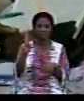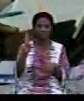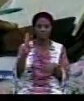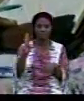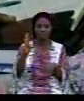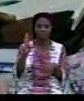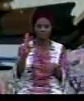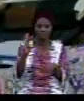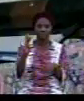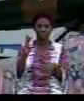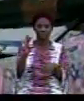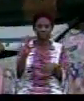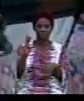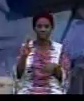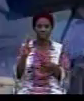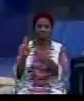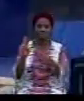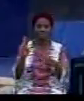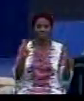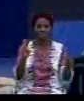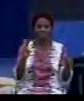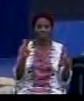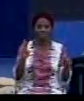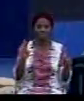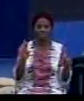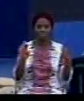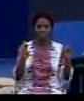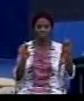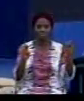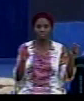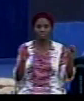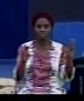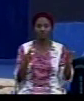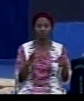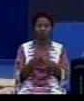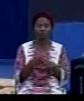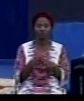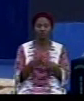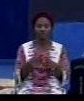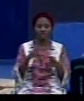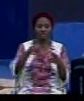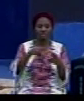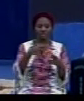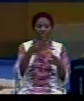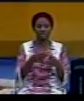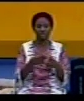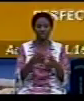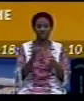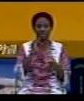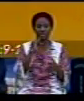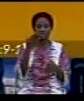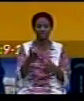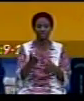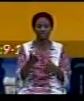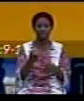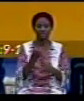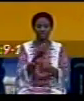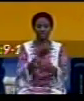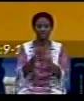chapter 4 verse 12. Neither is there salvation in any